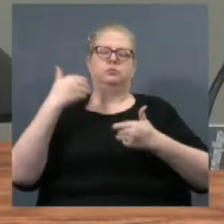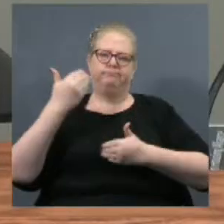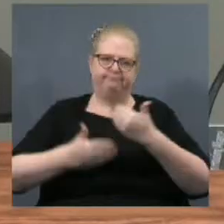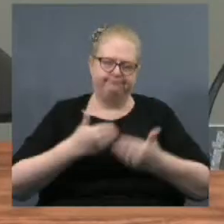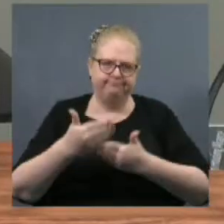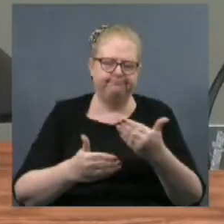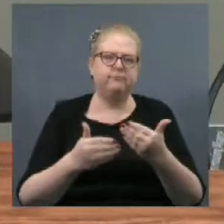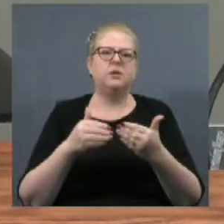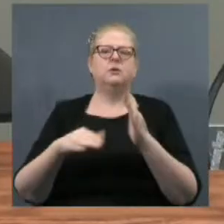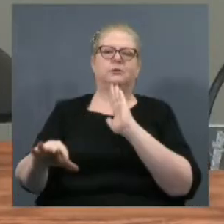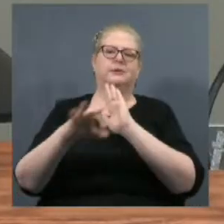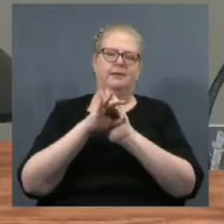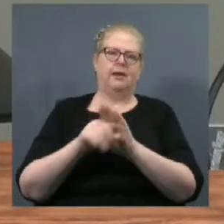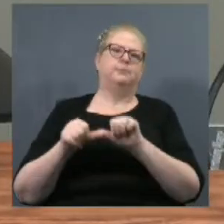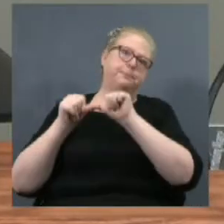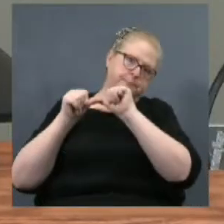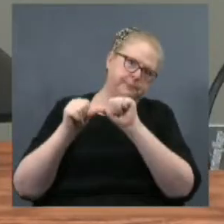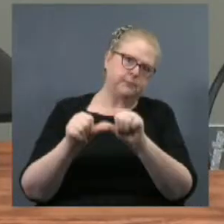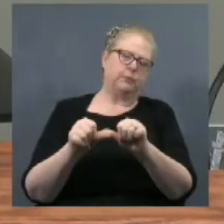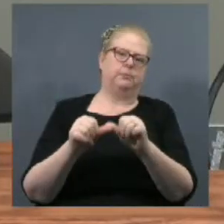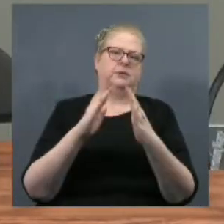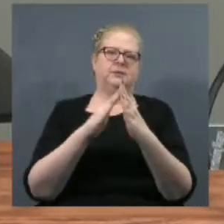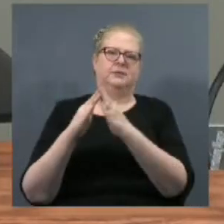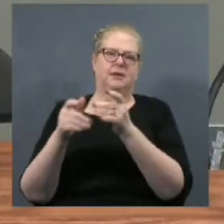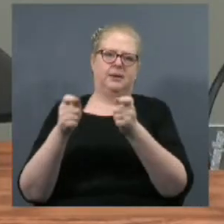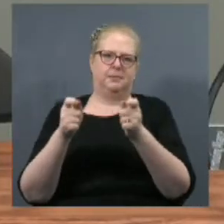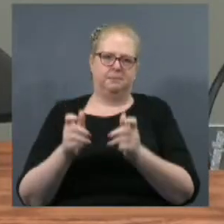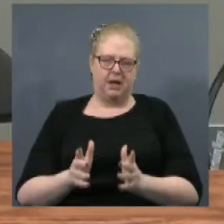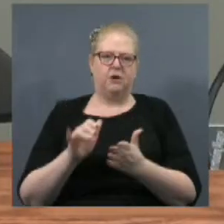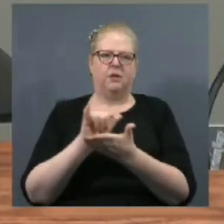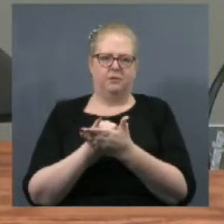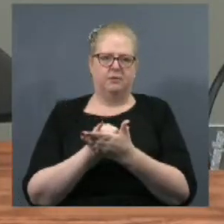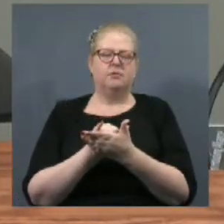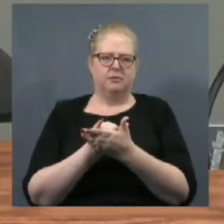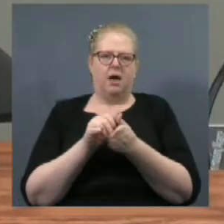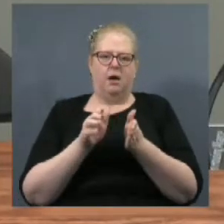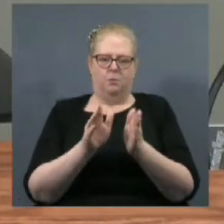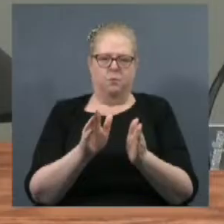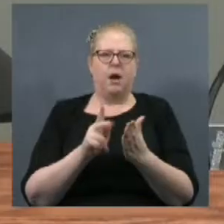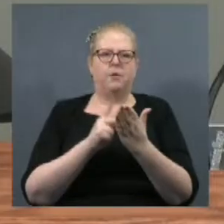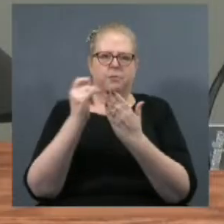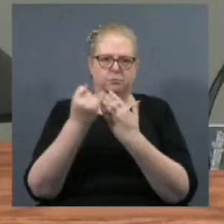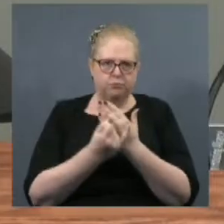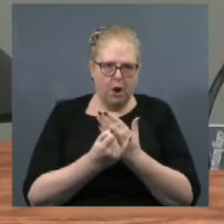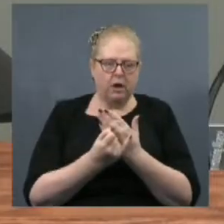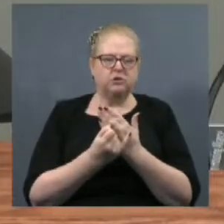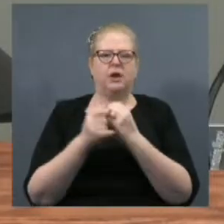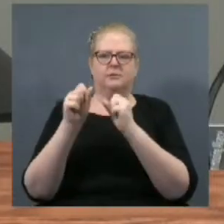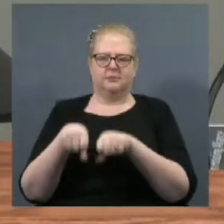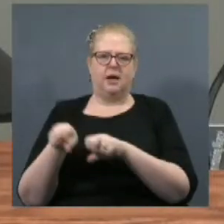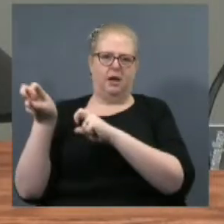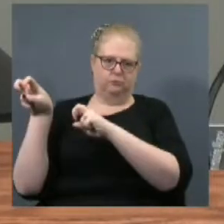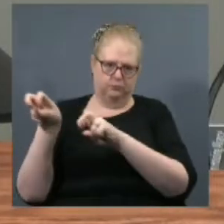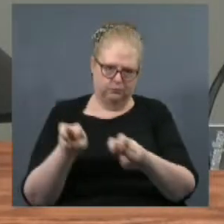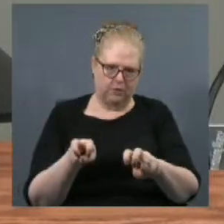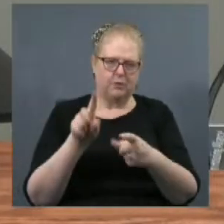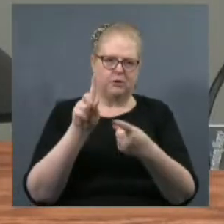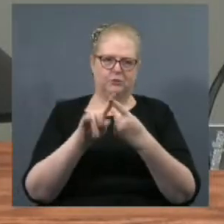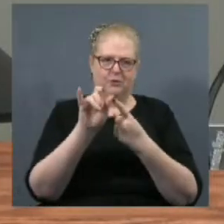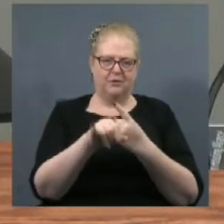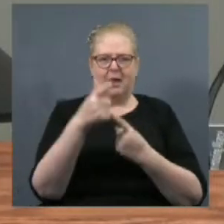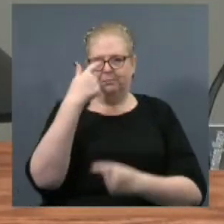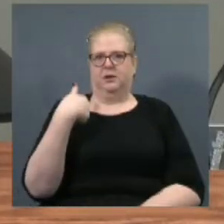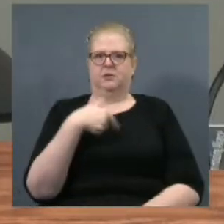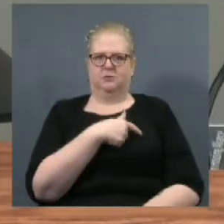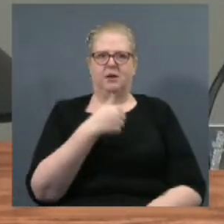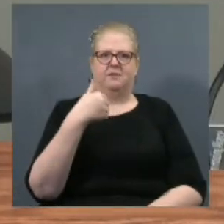city manager, where projects transfer, they're with the city manager as we go through from one city